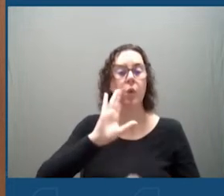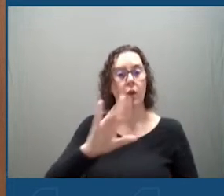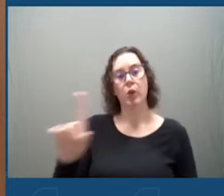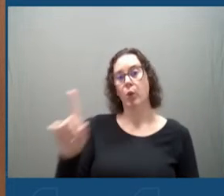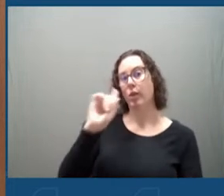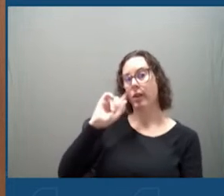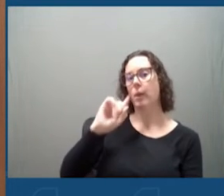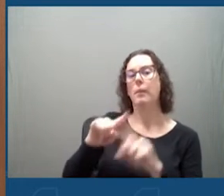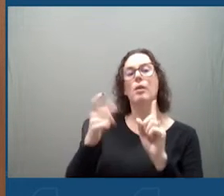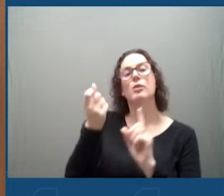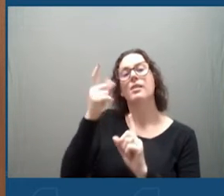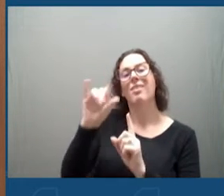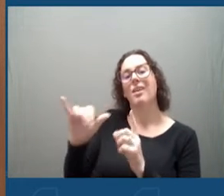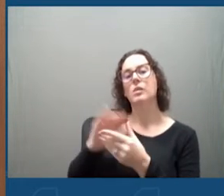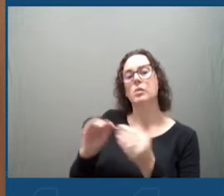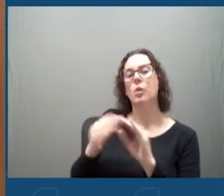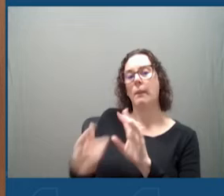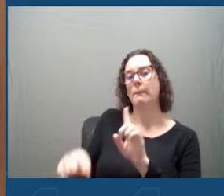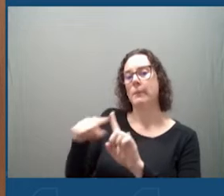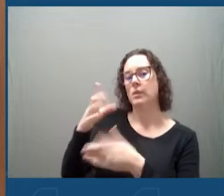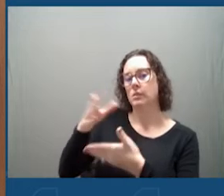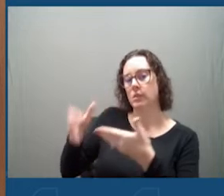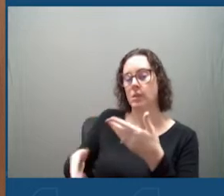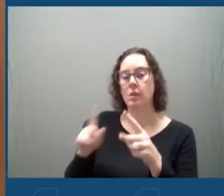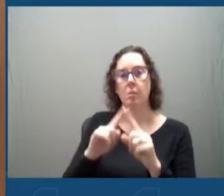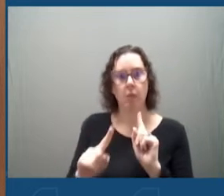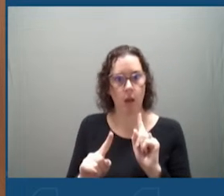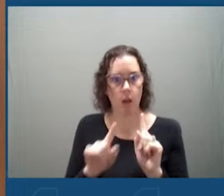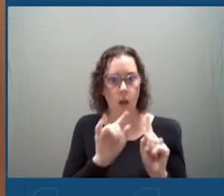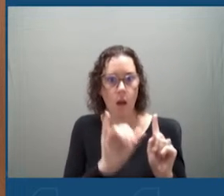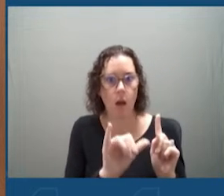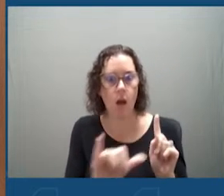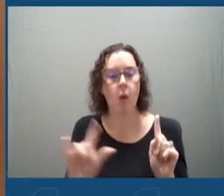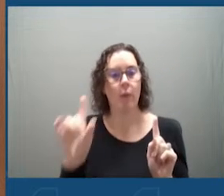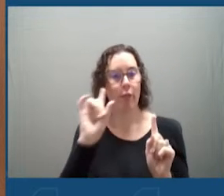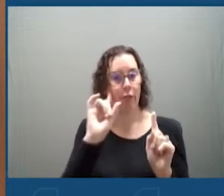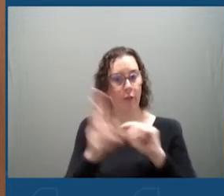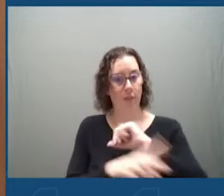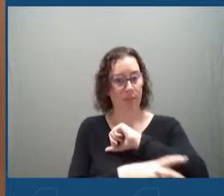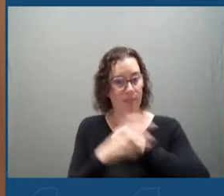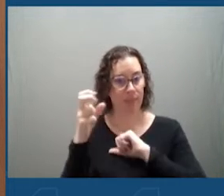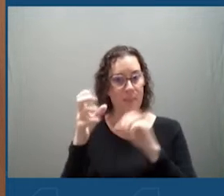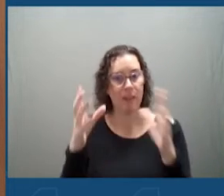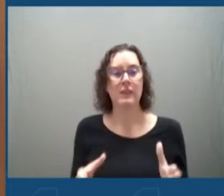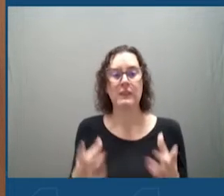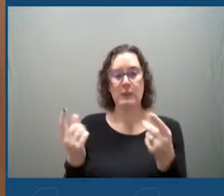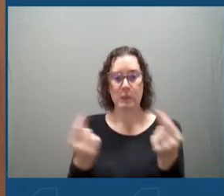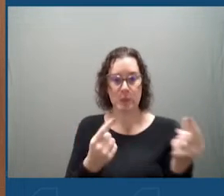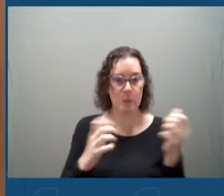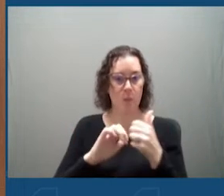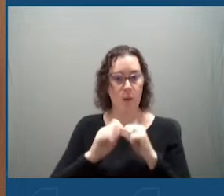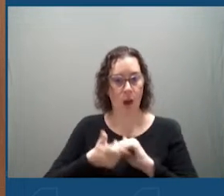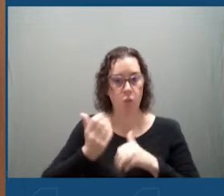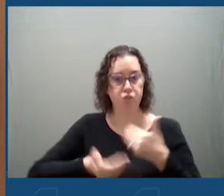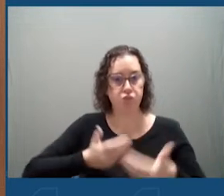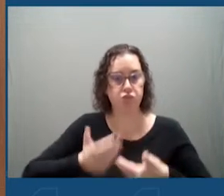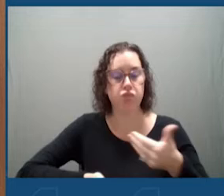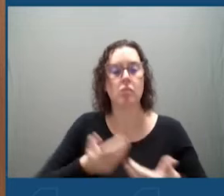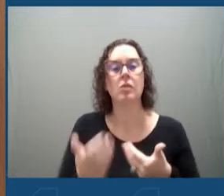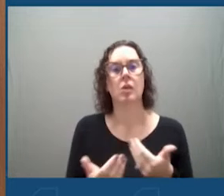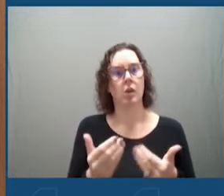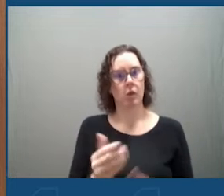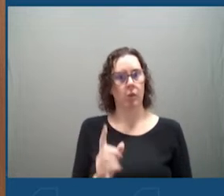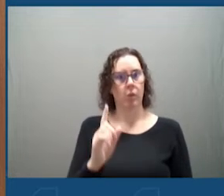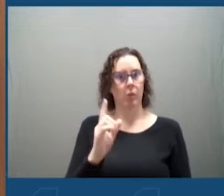outcome. And we learned about how these thieves operate. We learned how difficult it is under